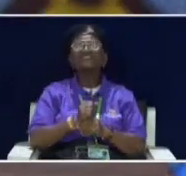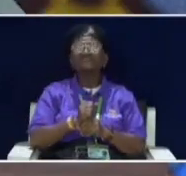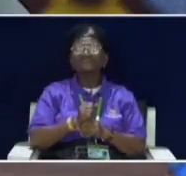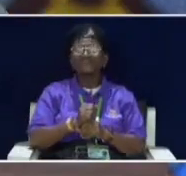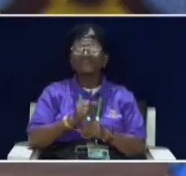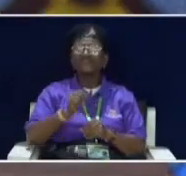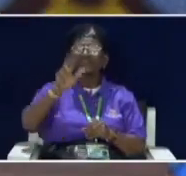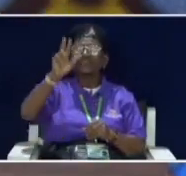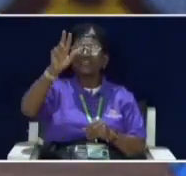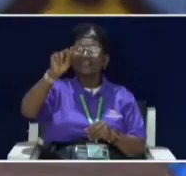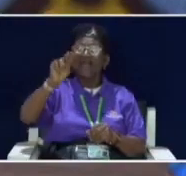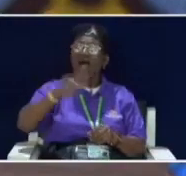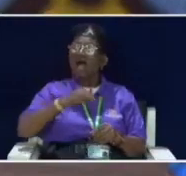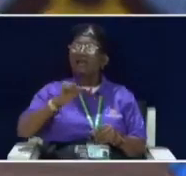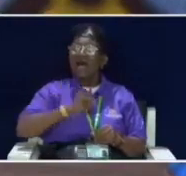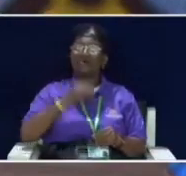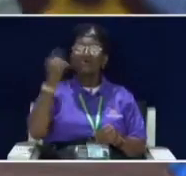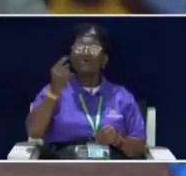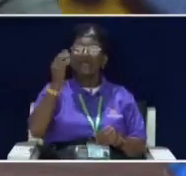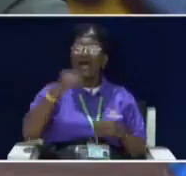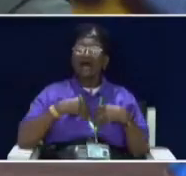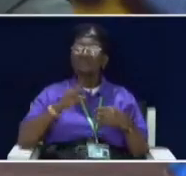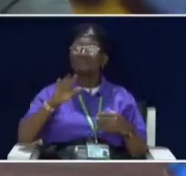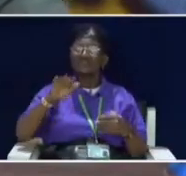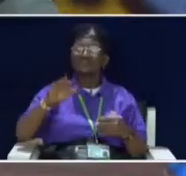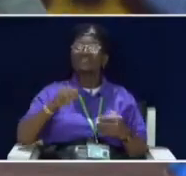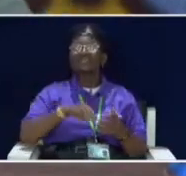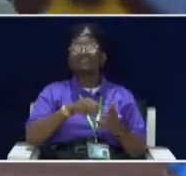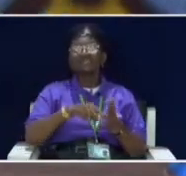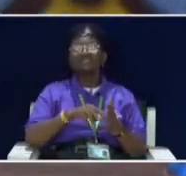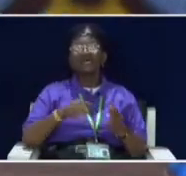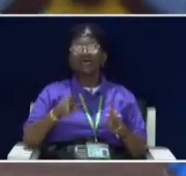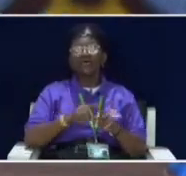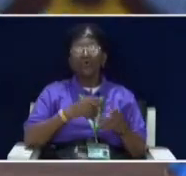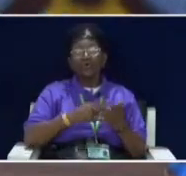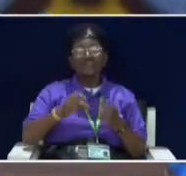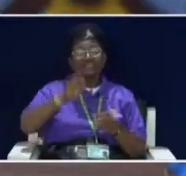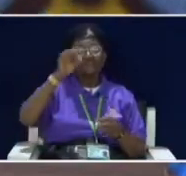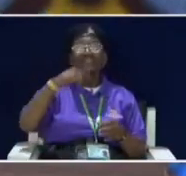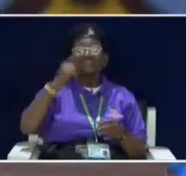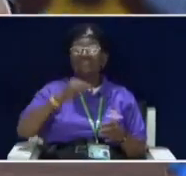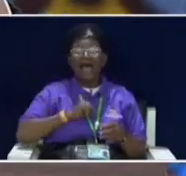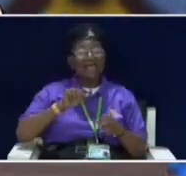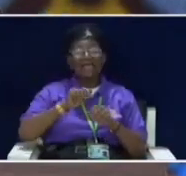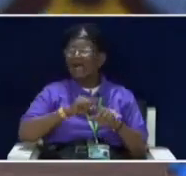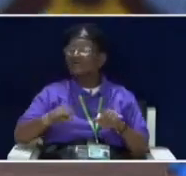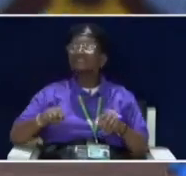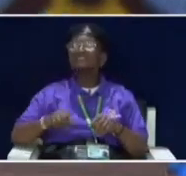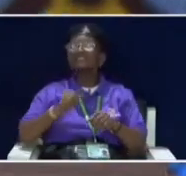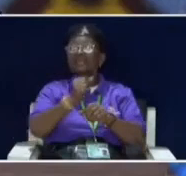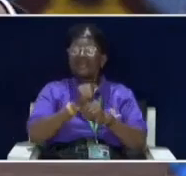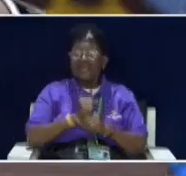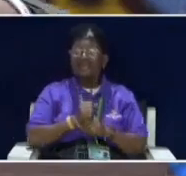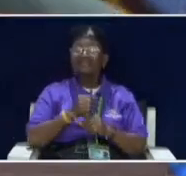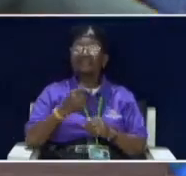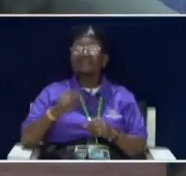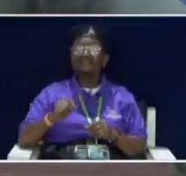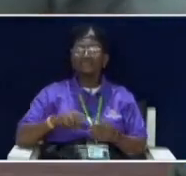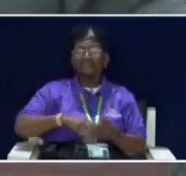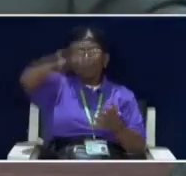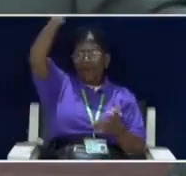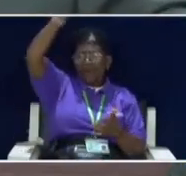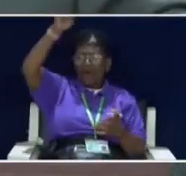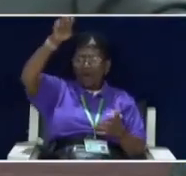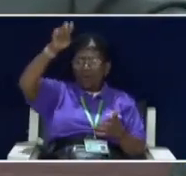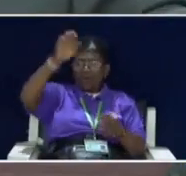15. And the Holy Spirit said, I do not need 15 minutes to give them the miracle that they want. They just need to see you. So jump up on your